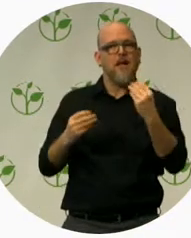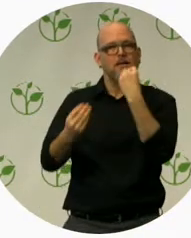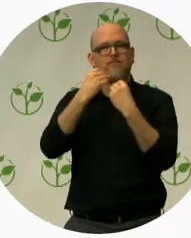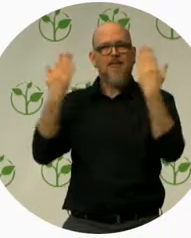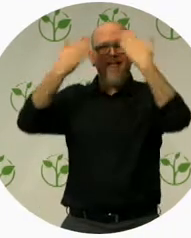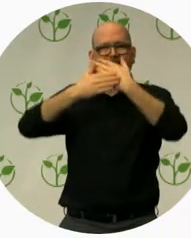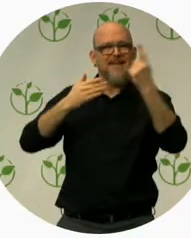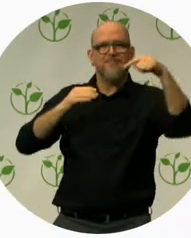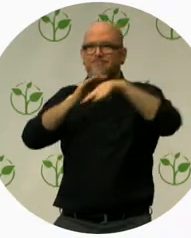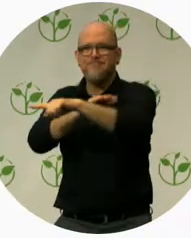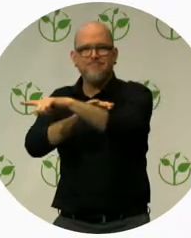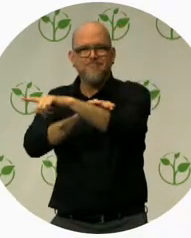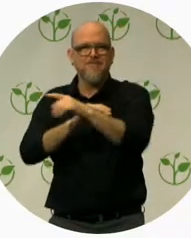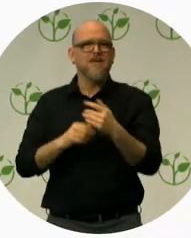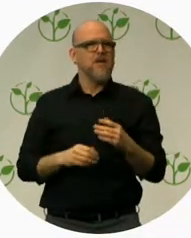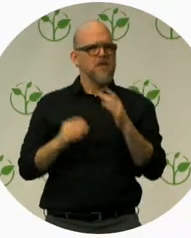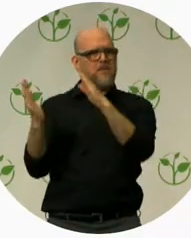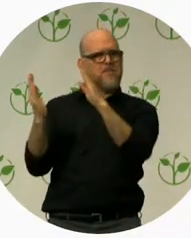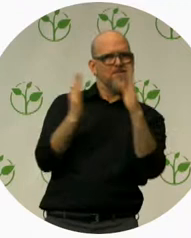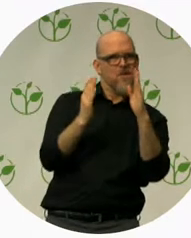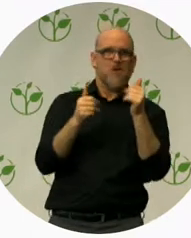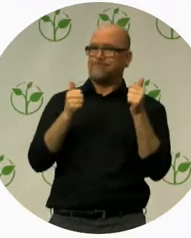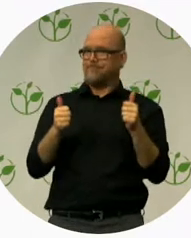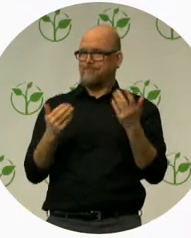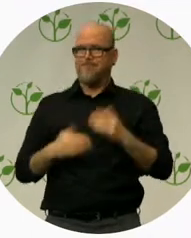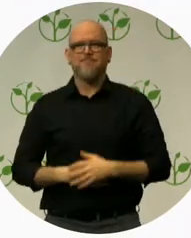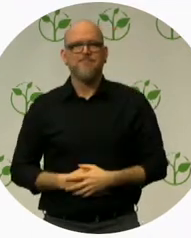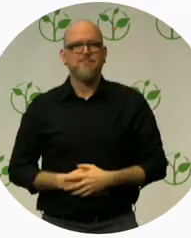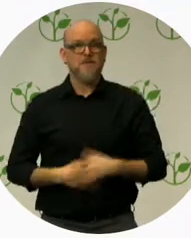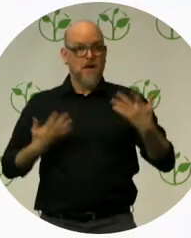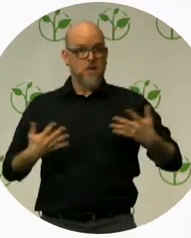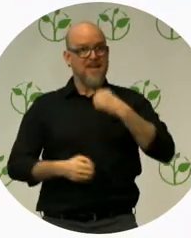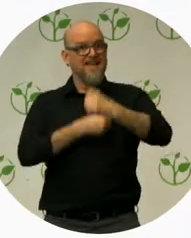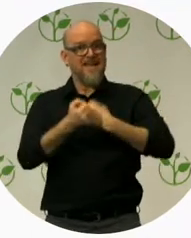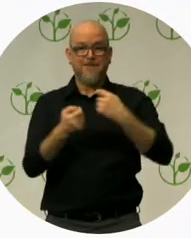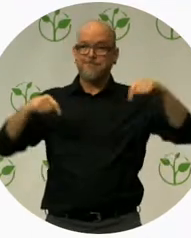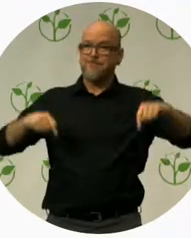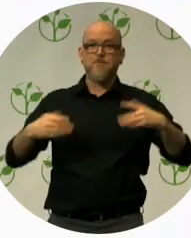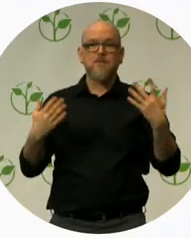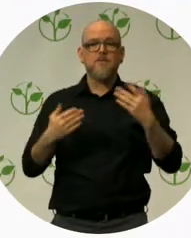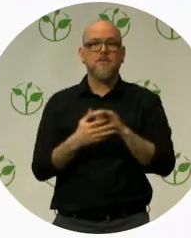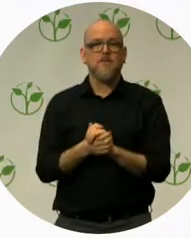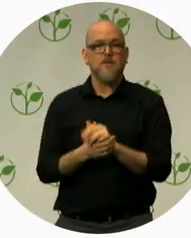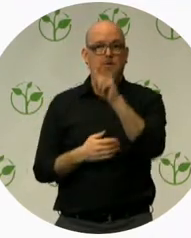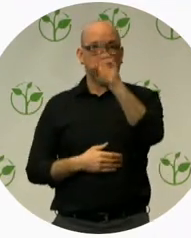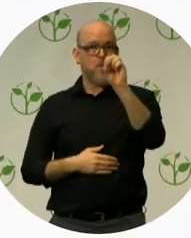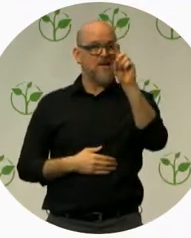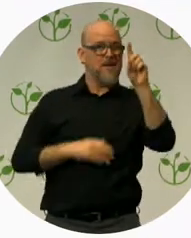2018. I think this is going to be a big year. We often talk about the tipping point at 0.